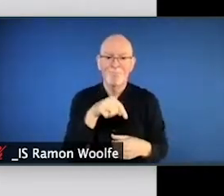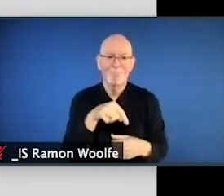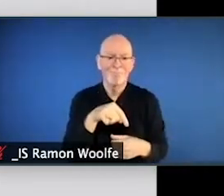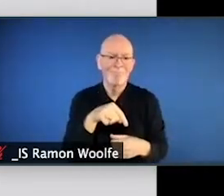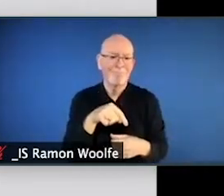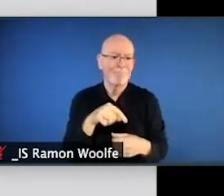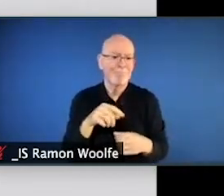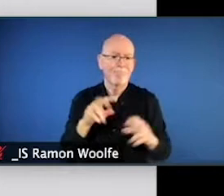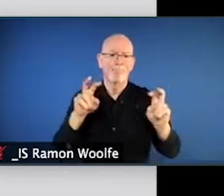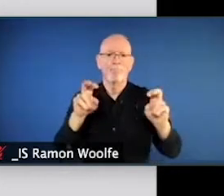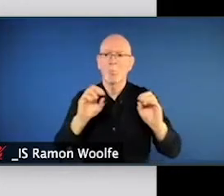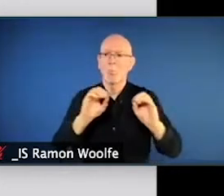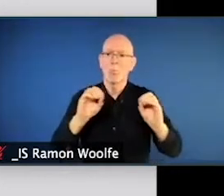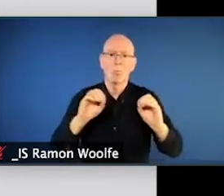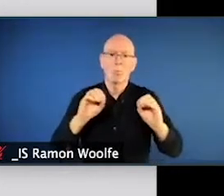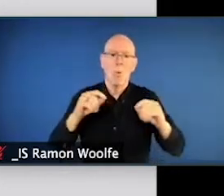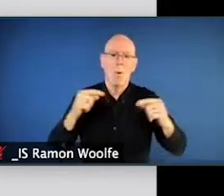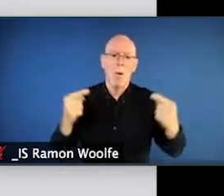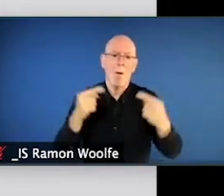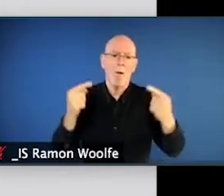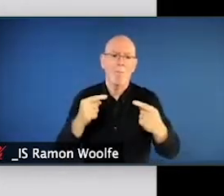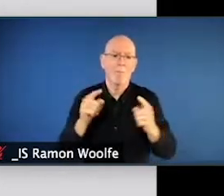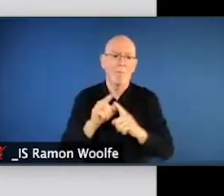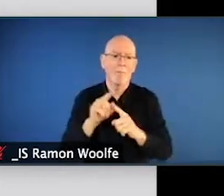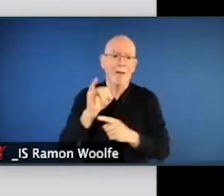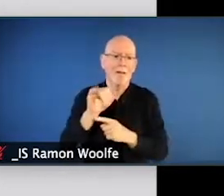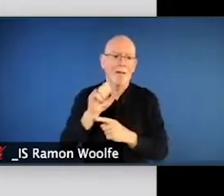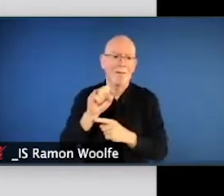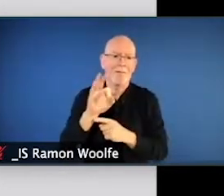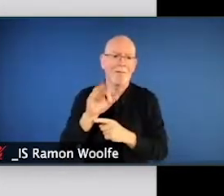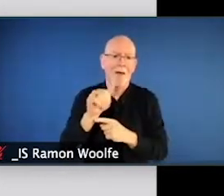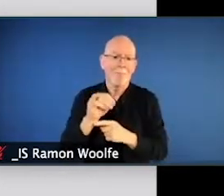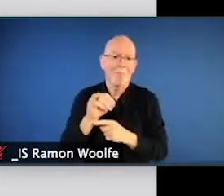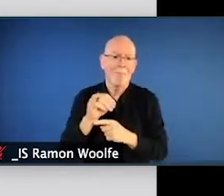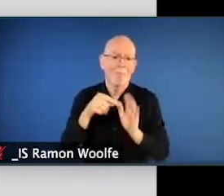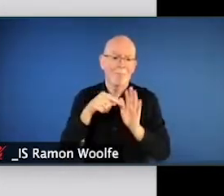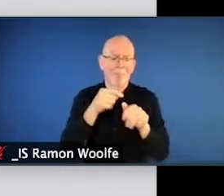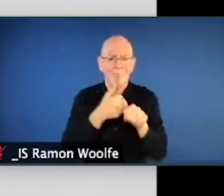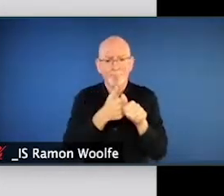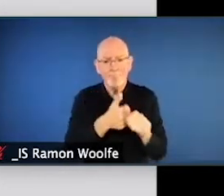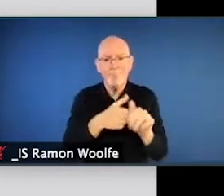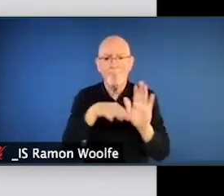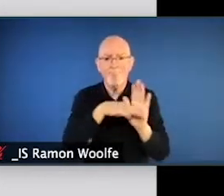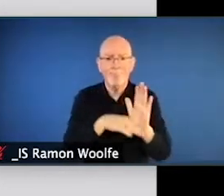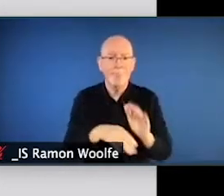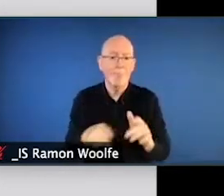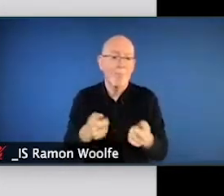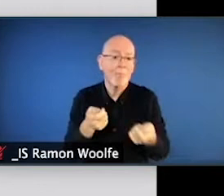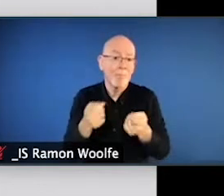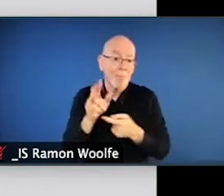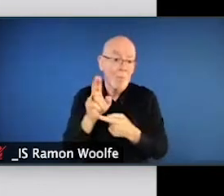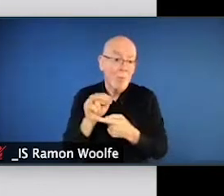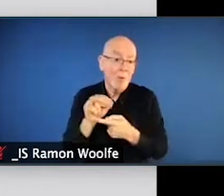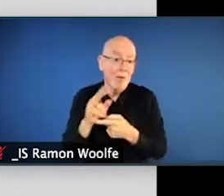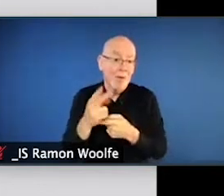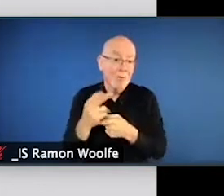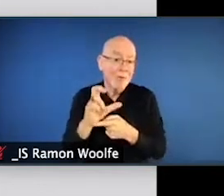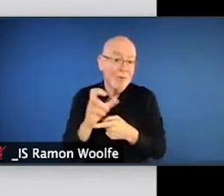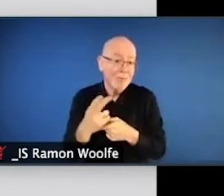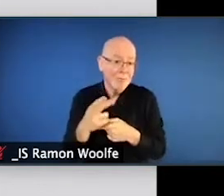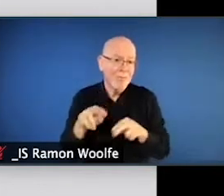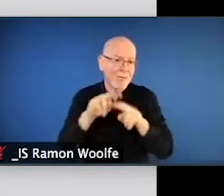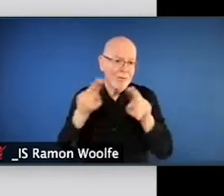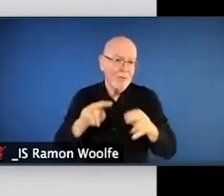welcome everyone. I know we have a lot of people joining from all over the world. It's great to see so much interest in this